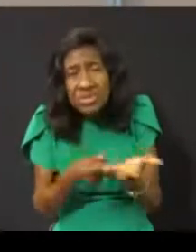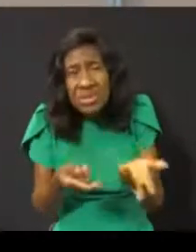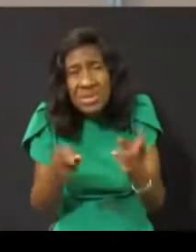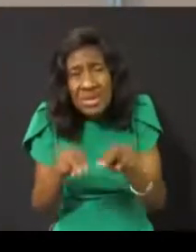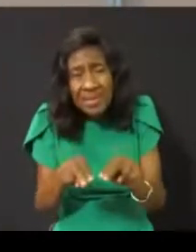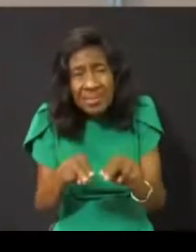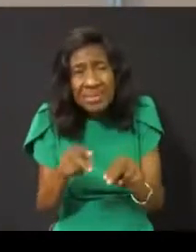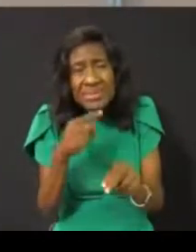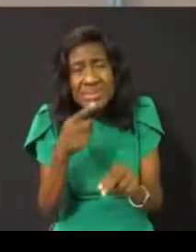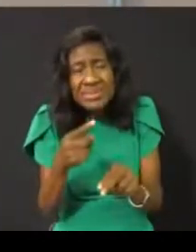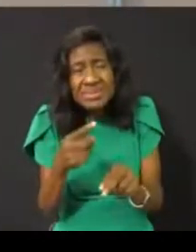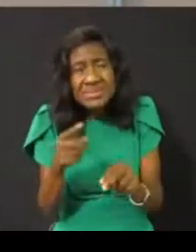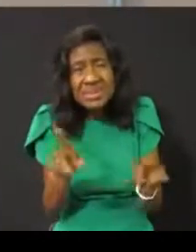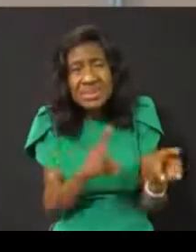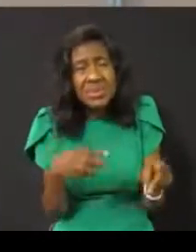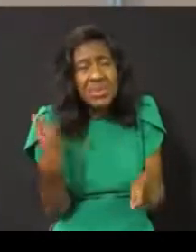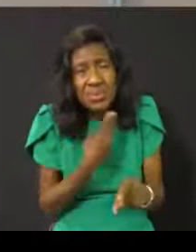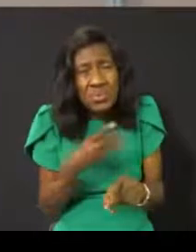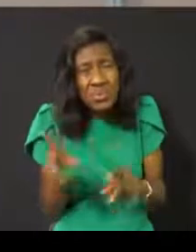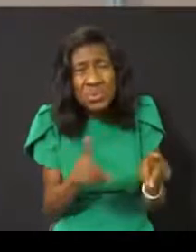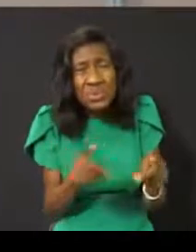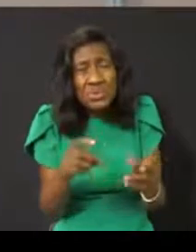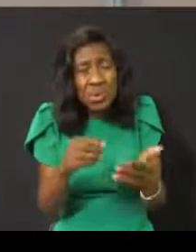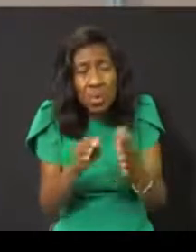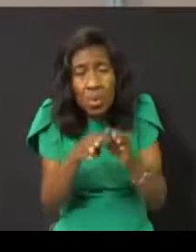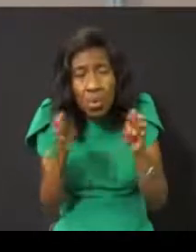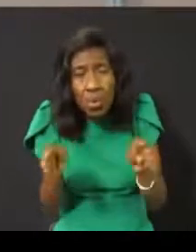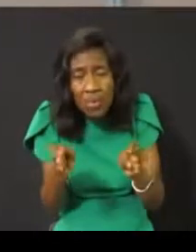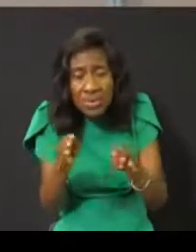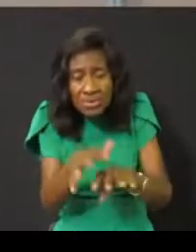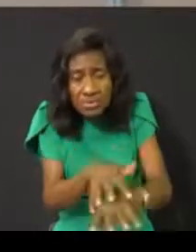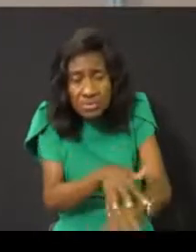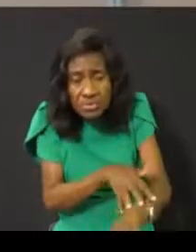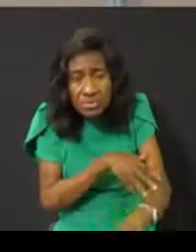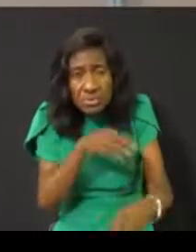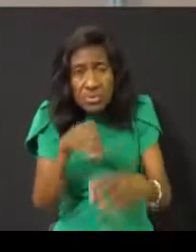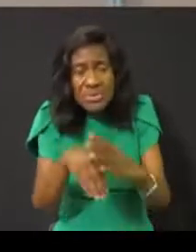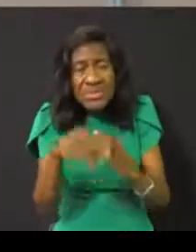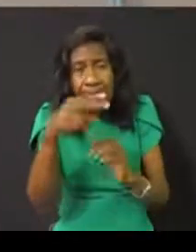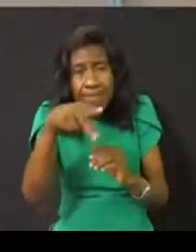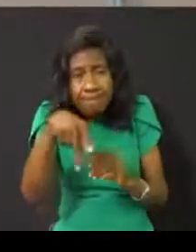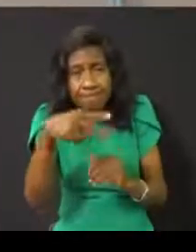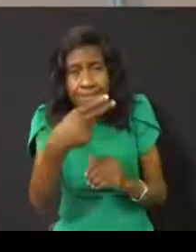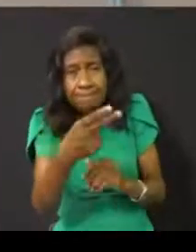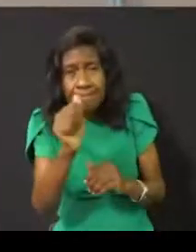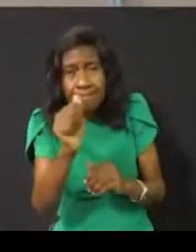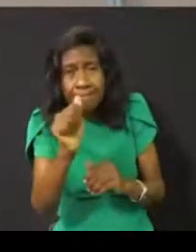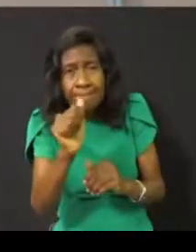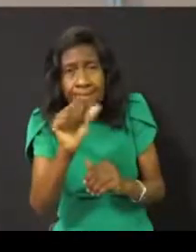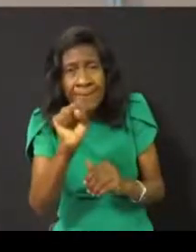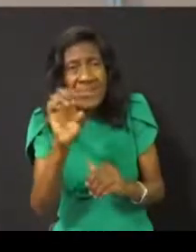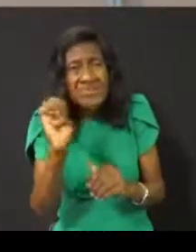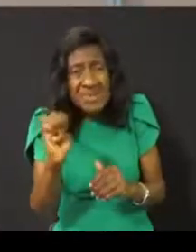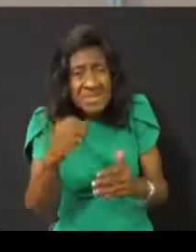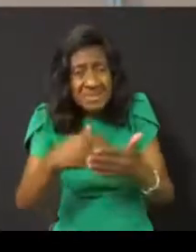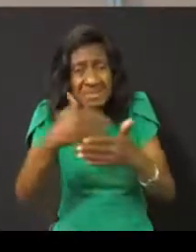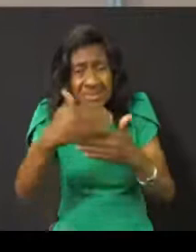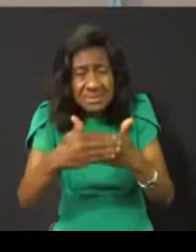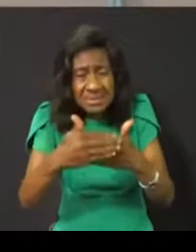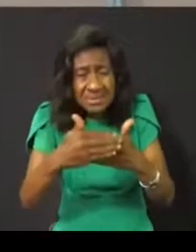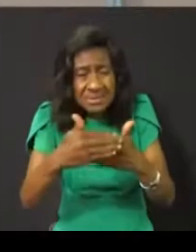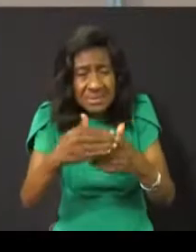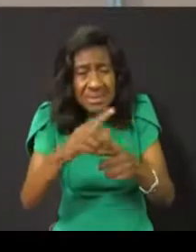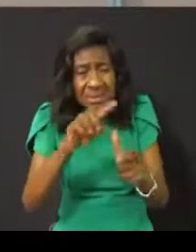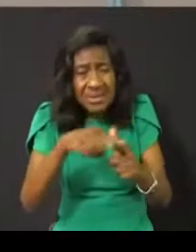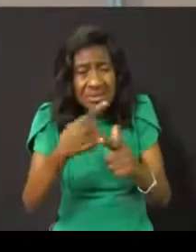reasons why we do it in phases in a certain amount of time, so we can not make everything at once, just in case we need